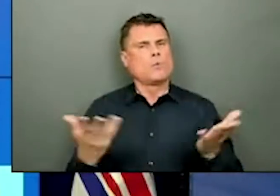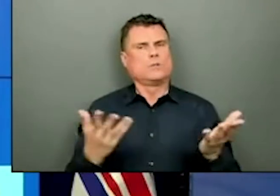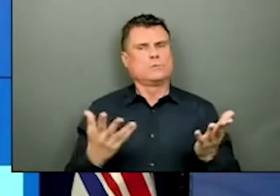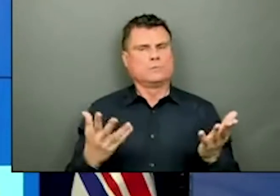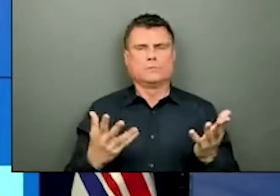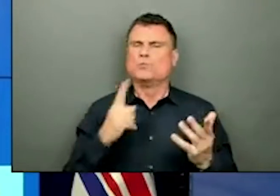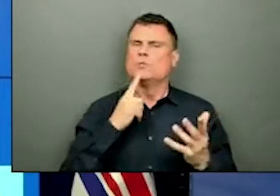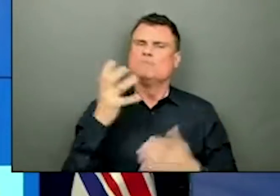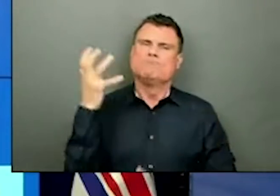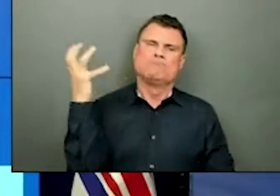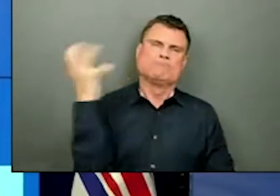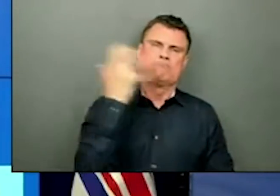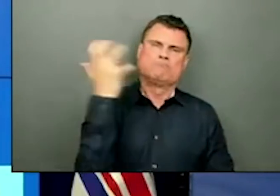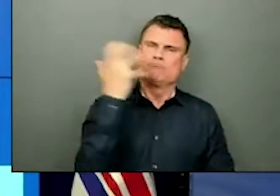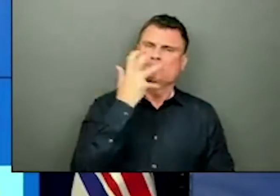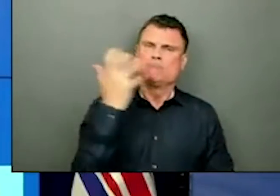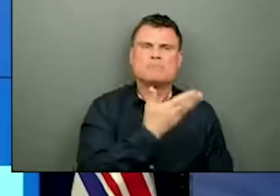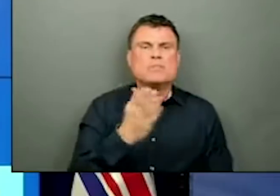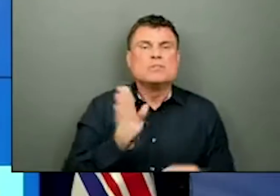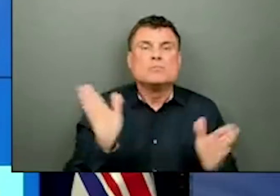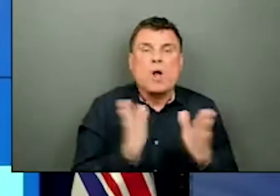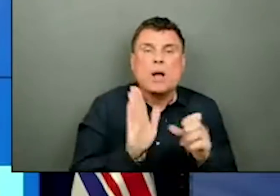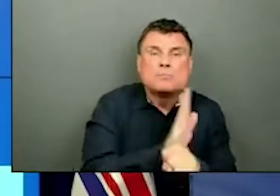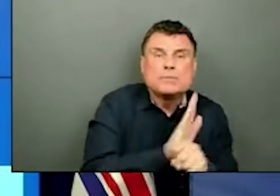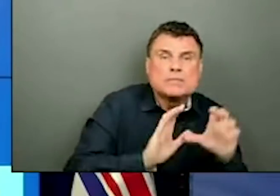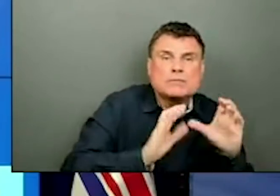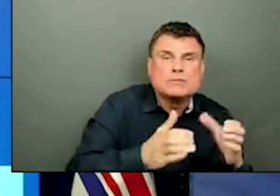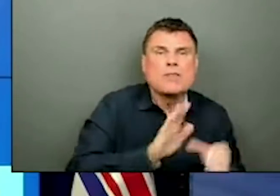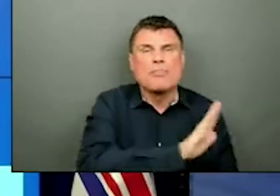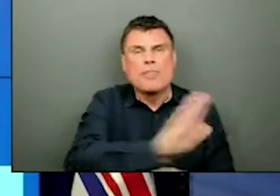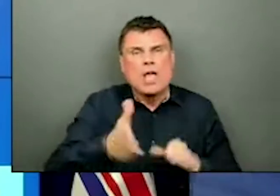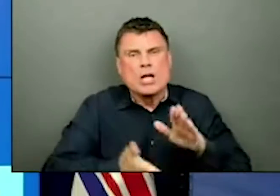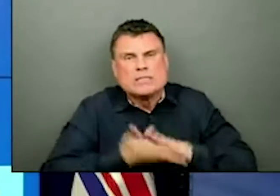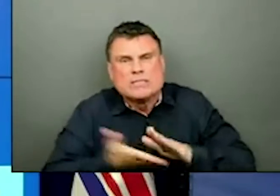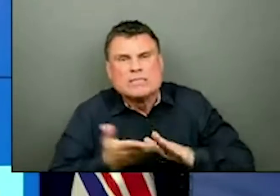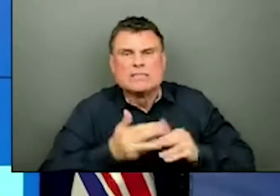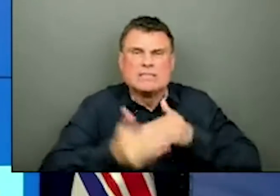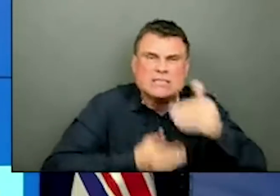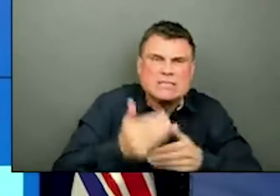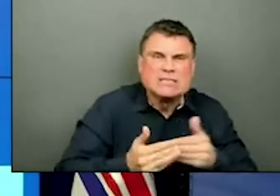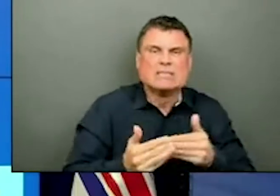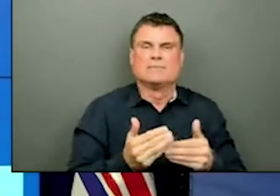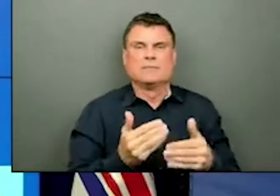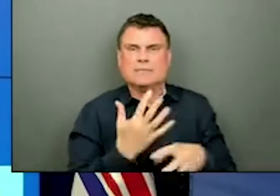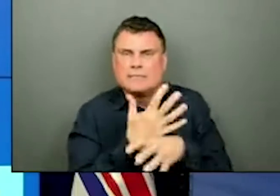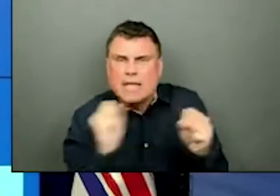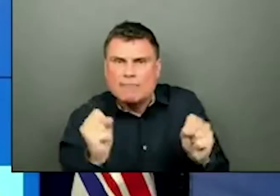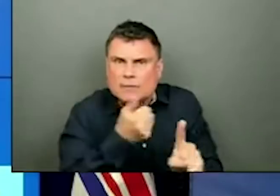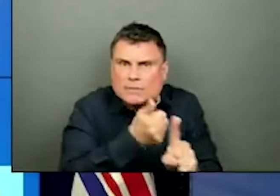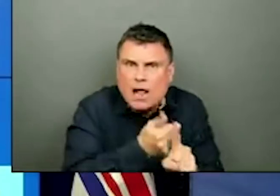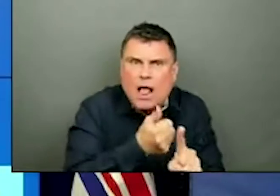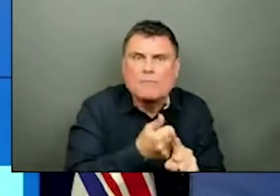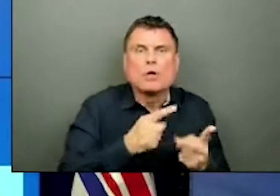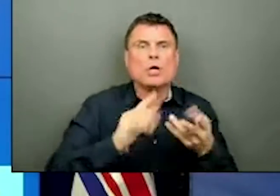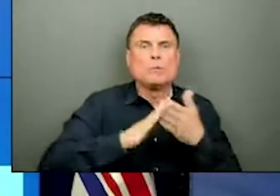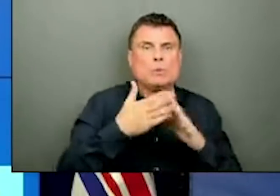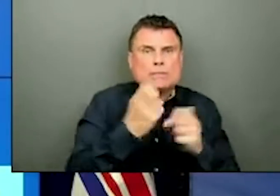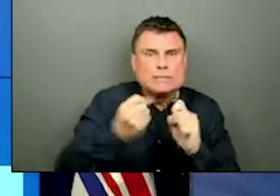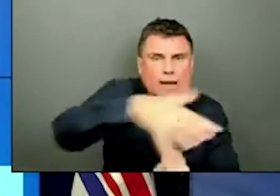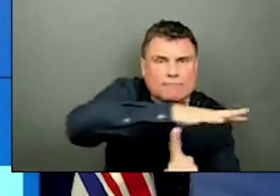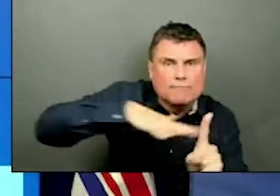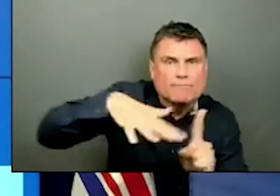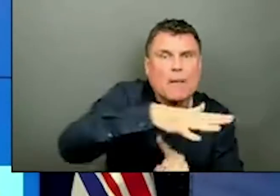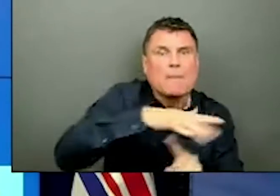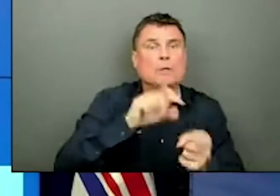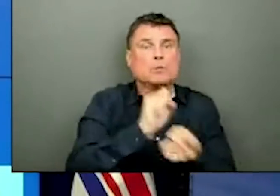done by our small businesses, the work they're doing to keep themselves safe, their community safe, their employees safe.